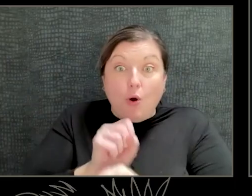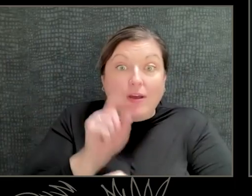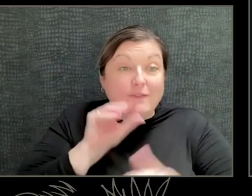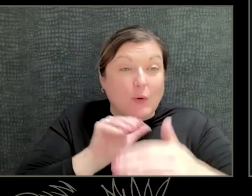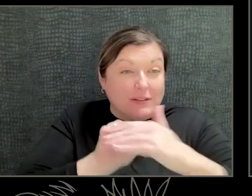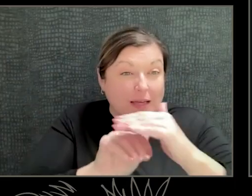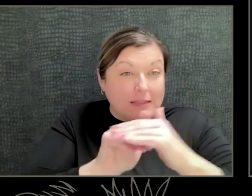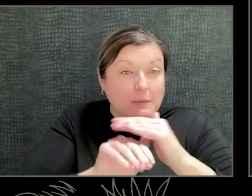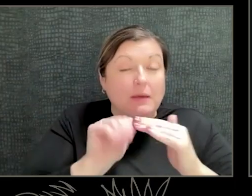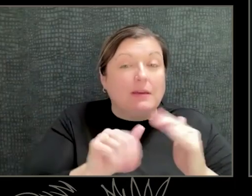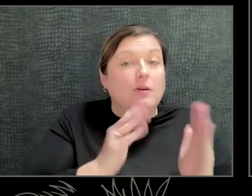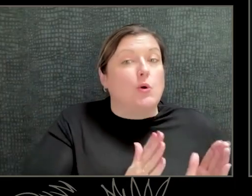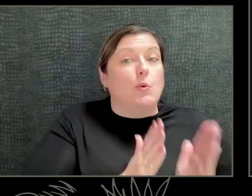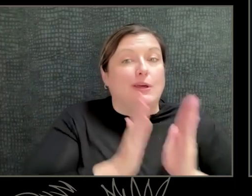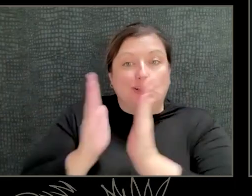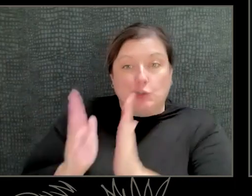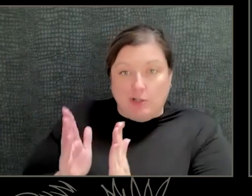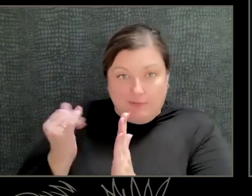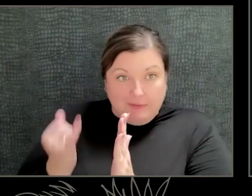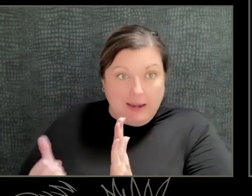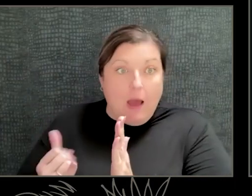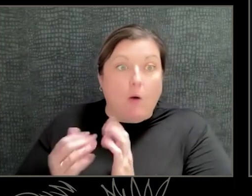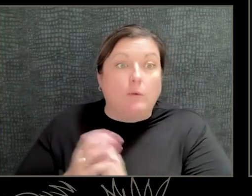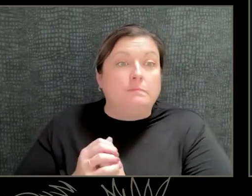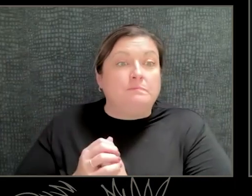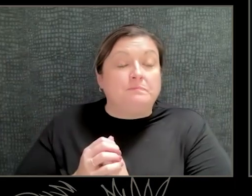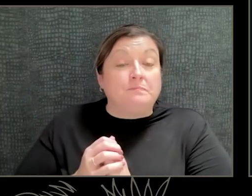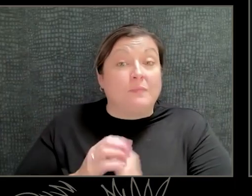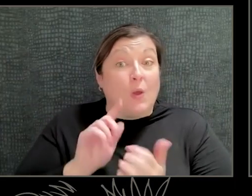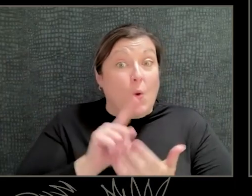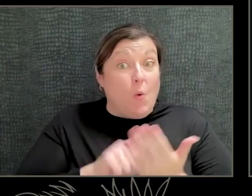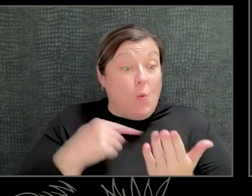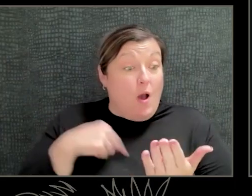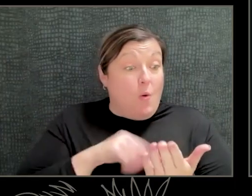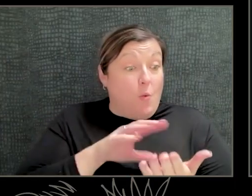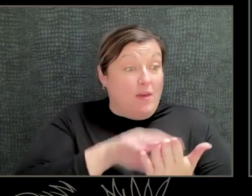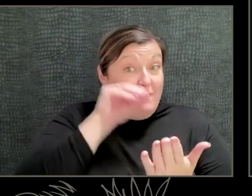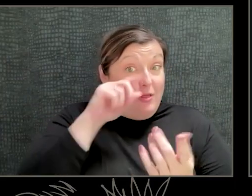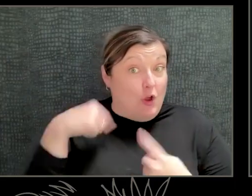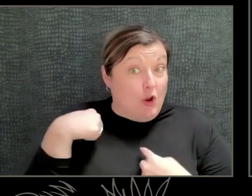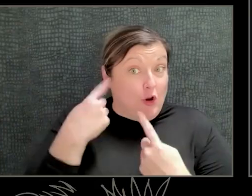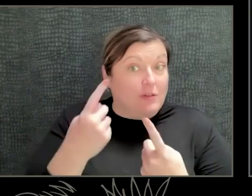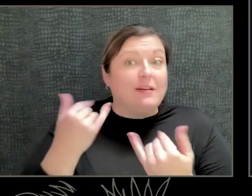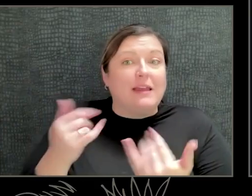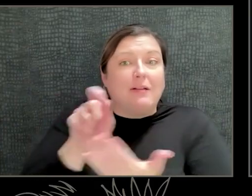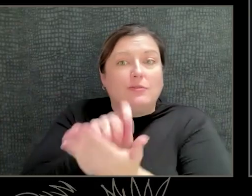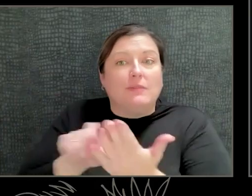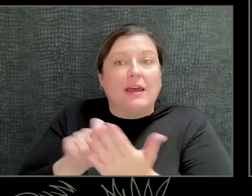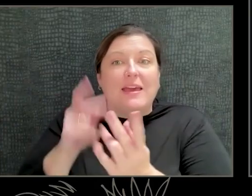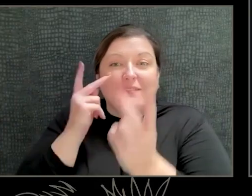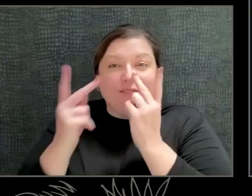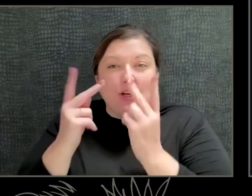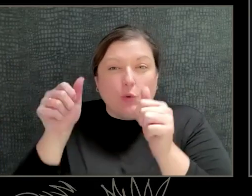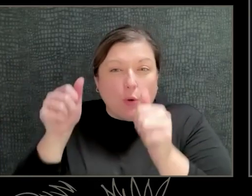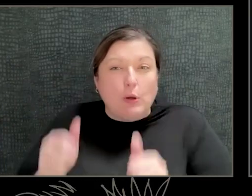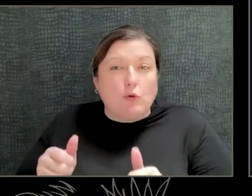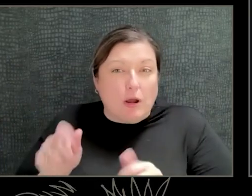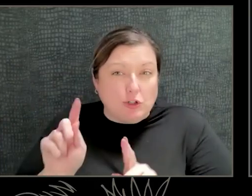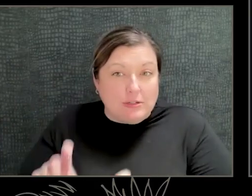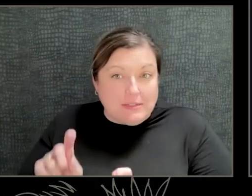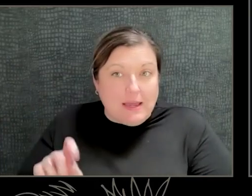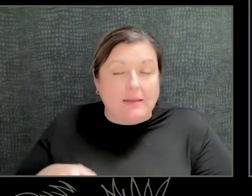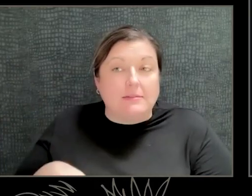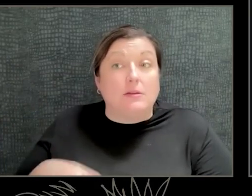kind of shift gears a little bit and take what we've learned and start writing some visual regression tests. Now the goal here is going to be